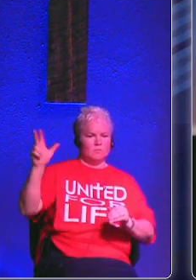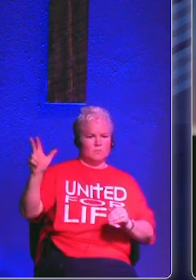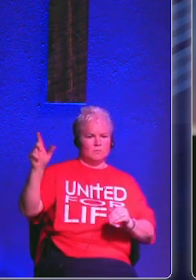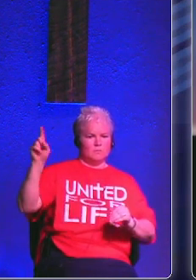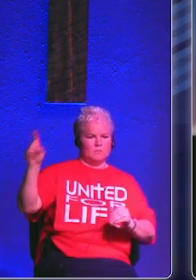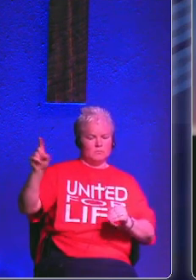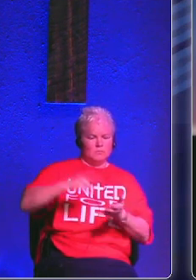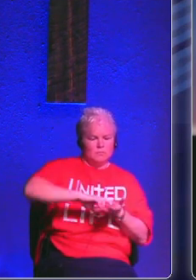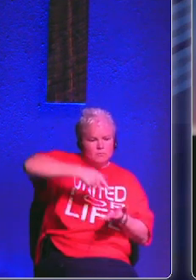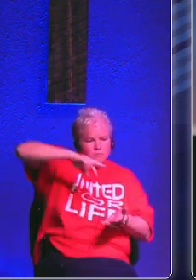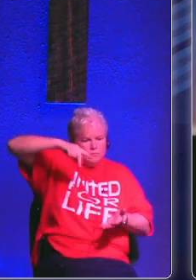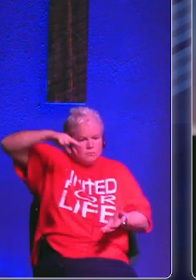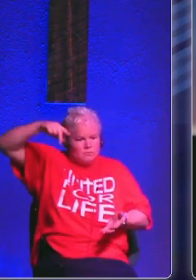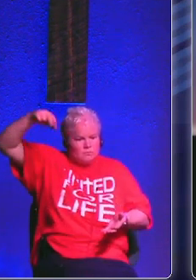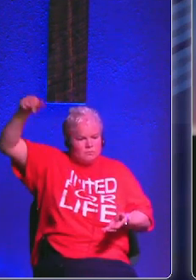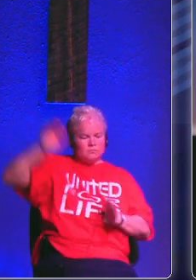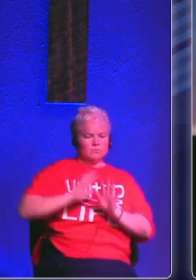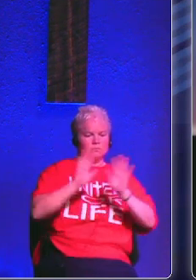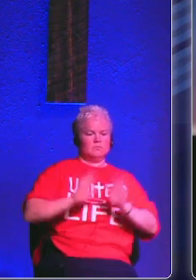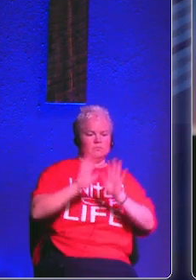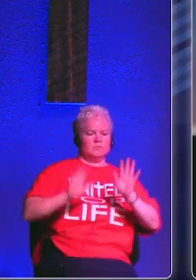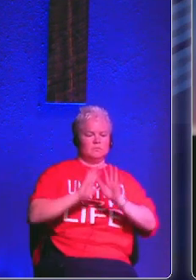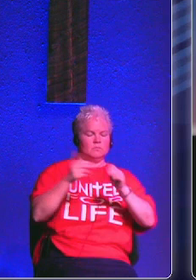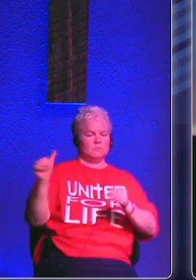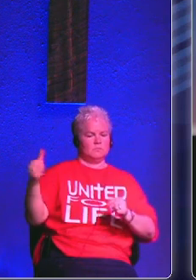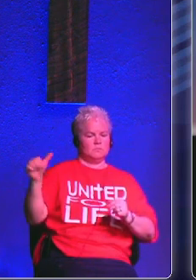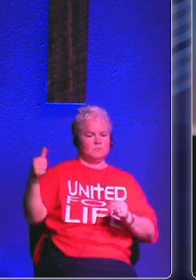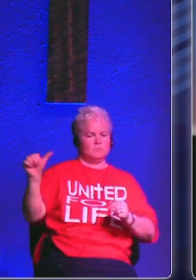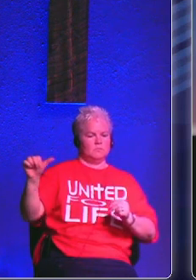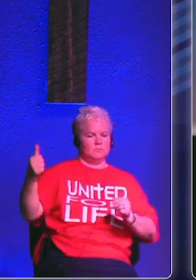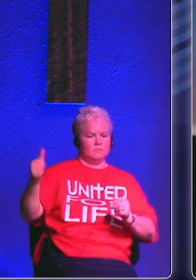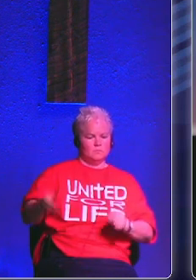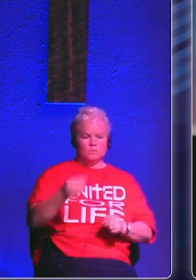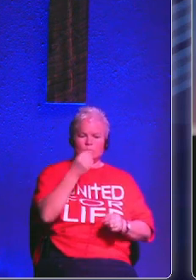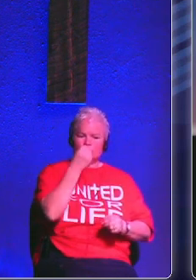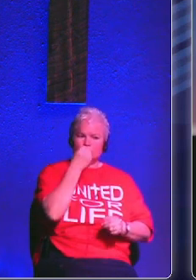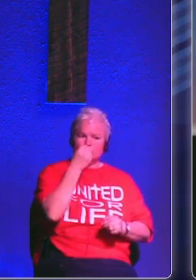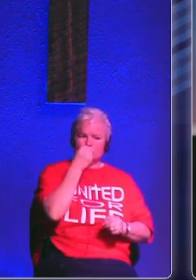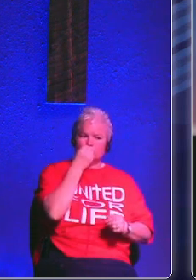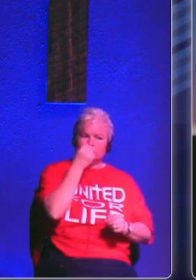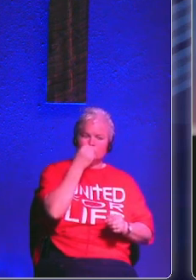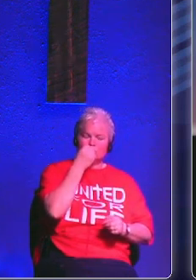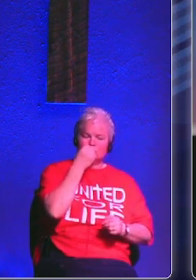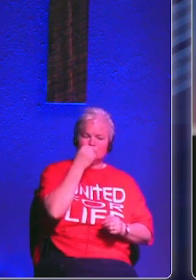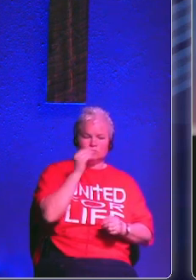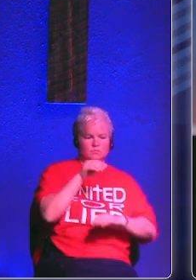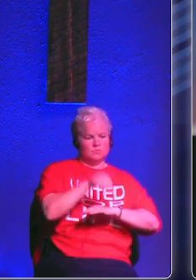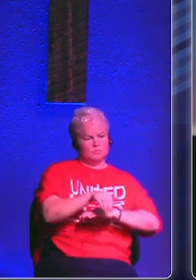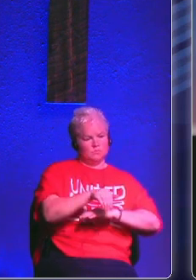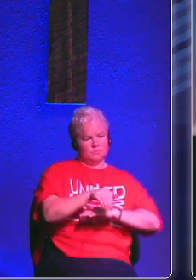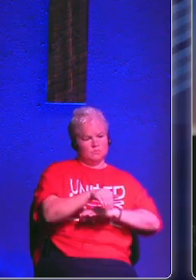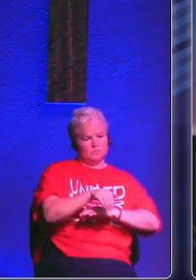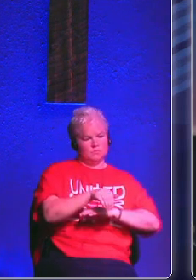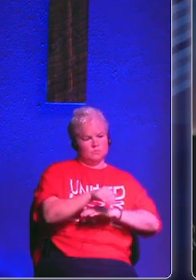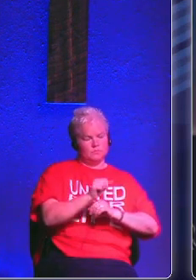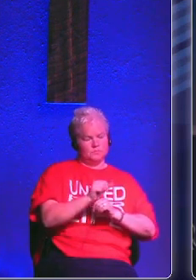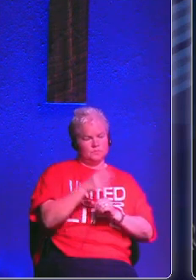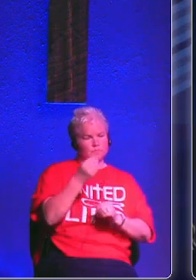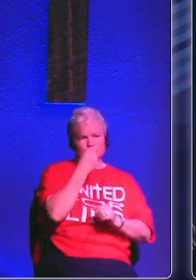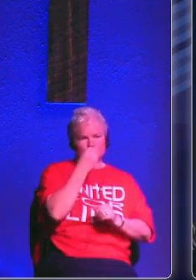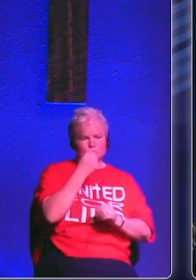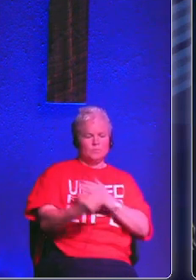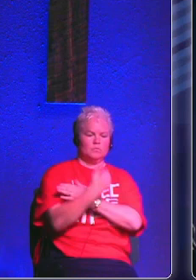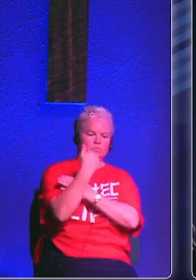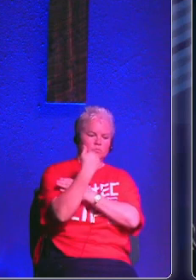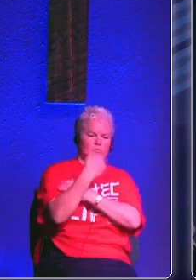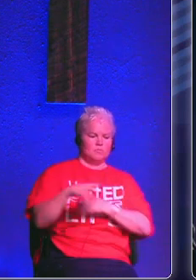which is Resurrection Sunday. Of course, the service is at 10. We're going to have brunch before that here at the church, so plan on getting